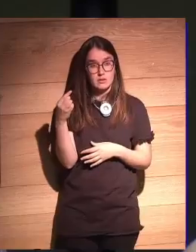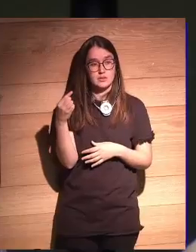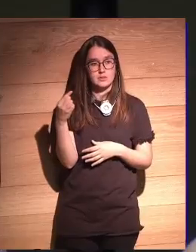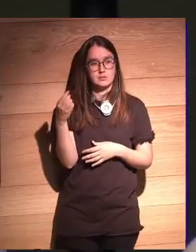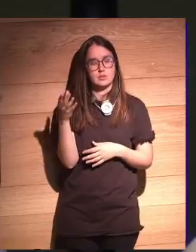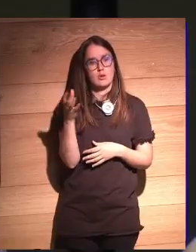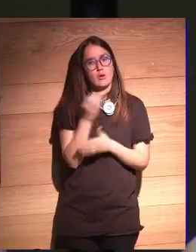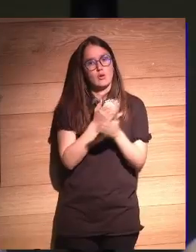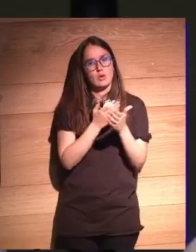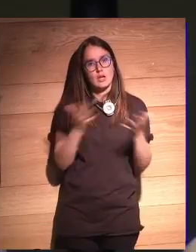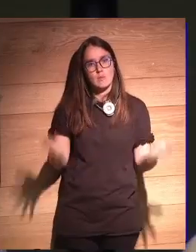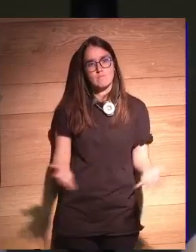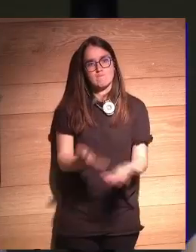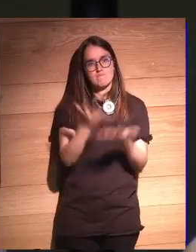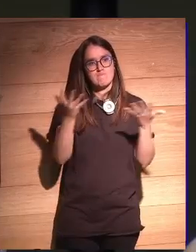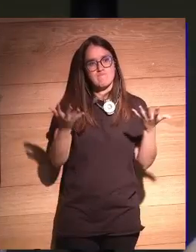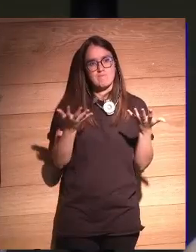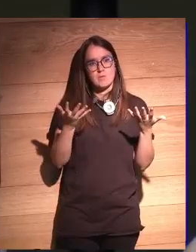it. I mean, I think